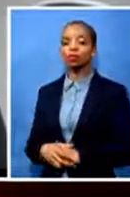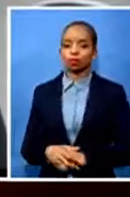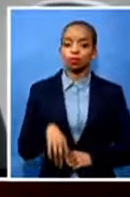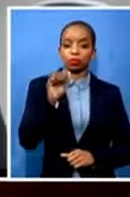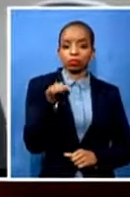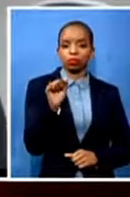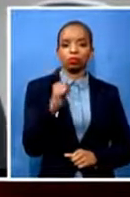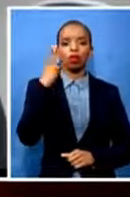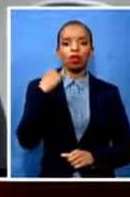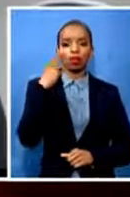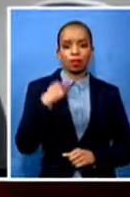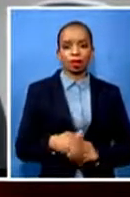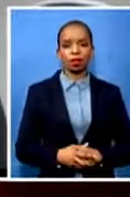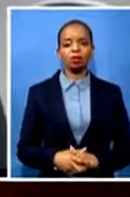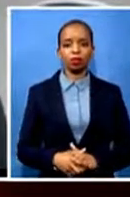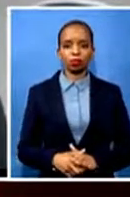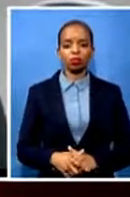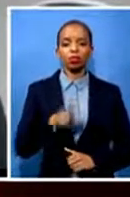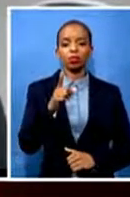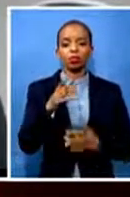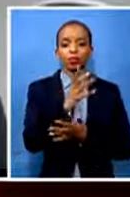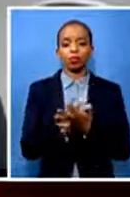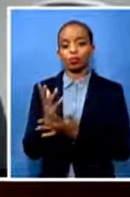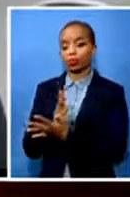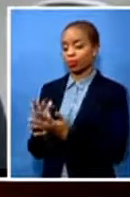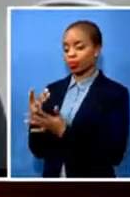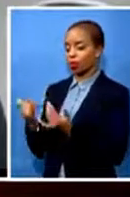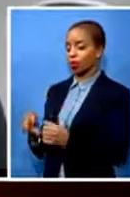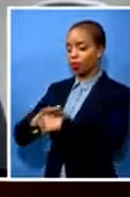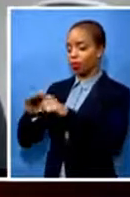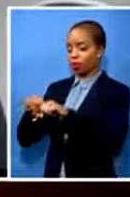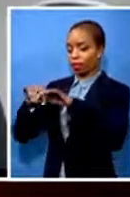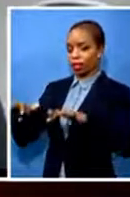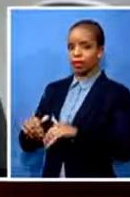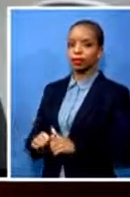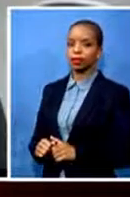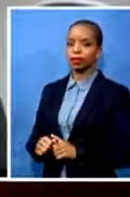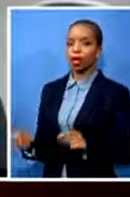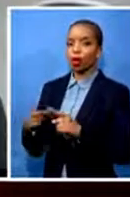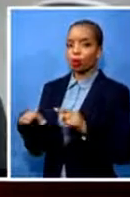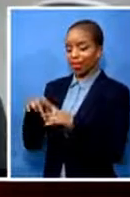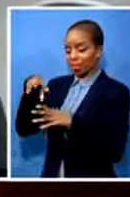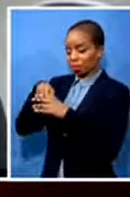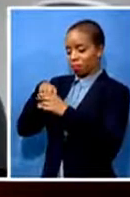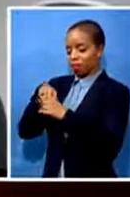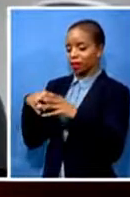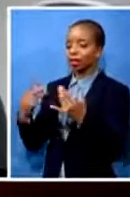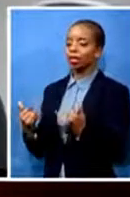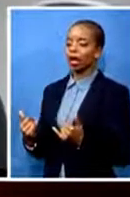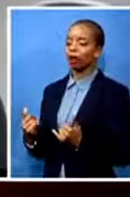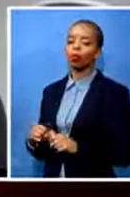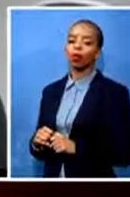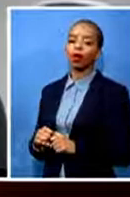in the midst of a pandemic. Talk to us about how it's affected your current work, and do you envisage